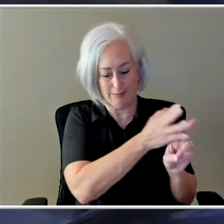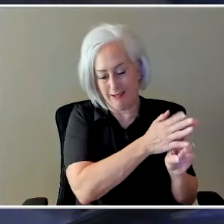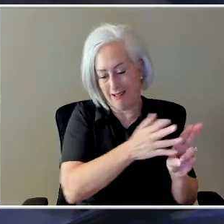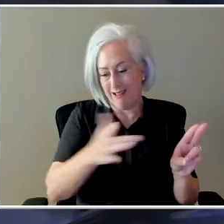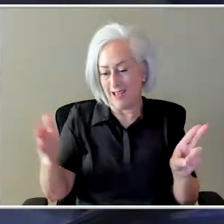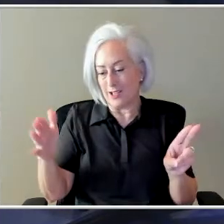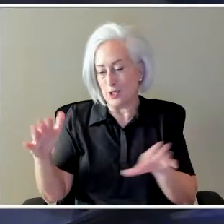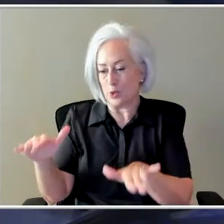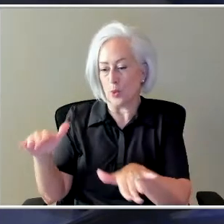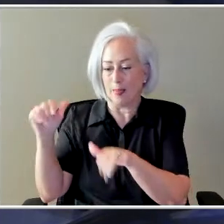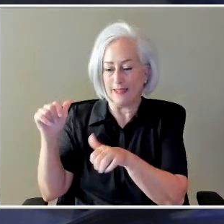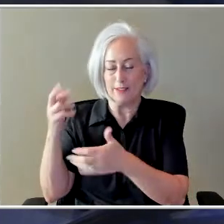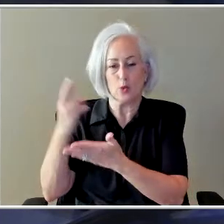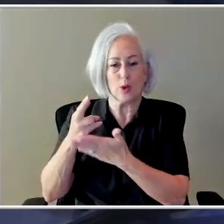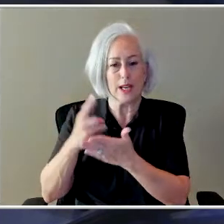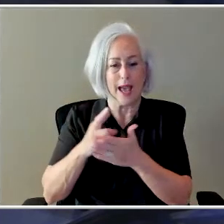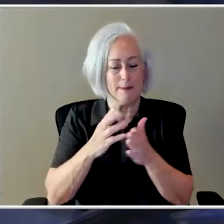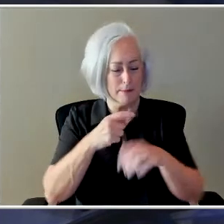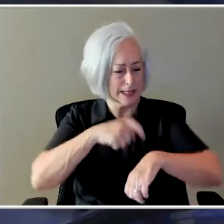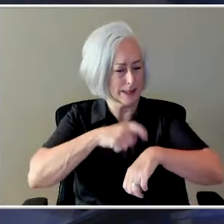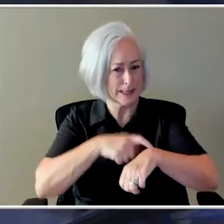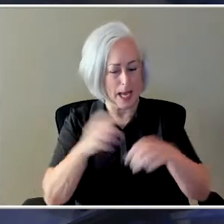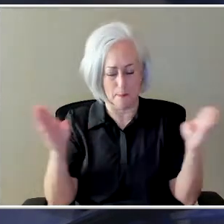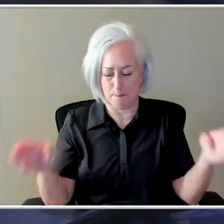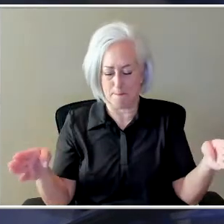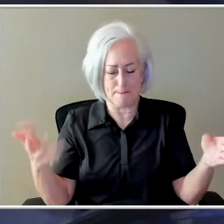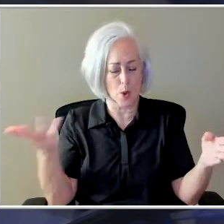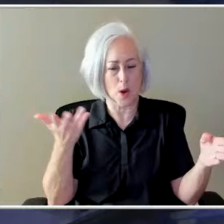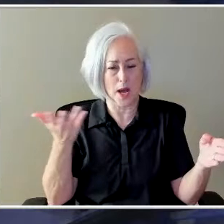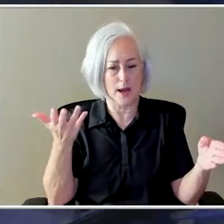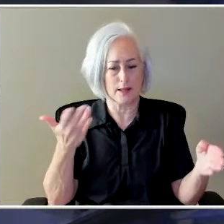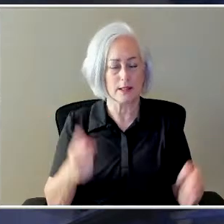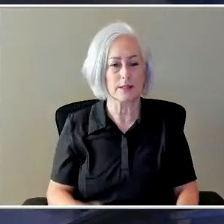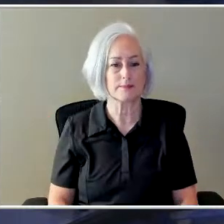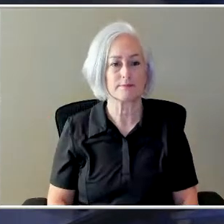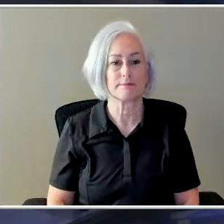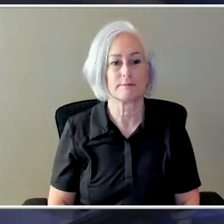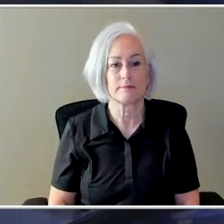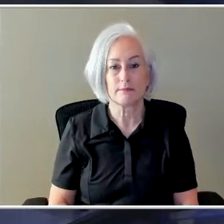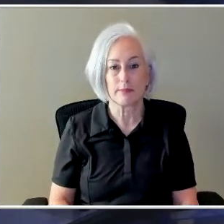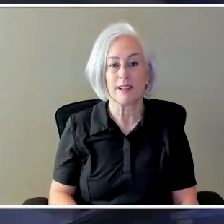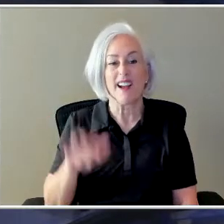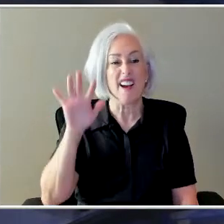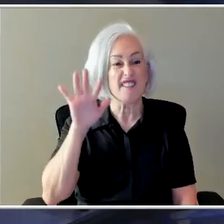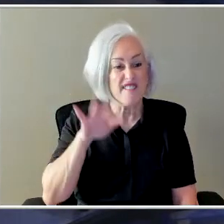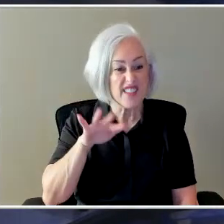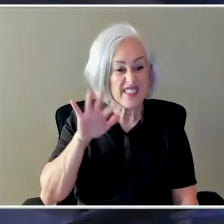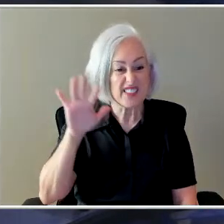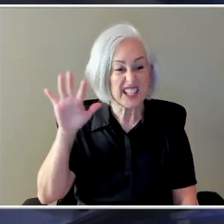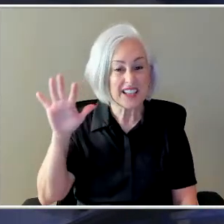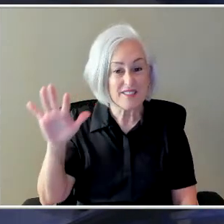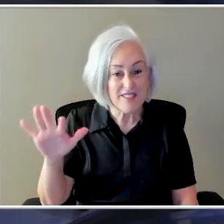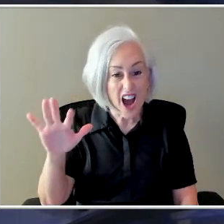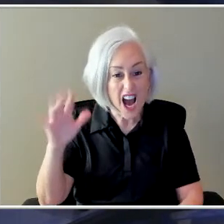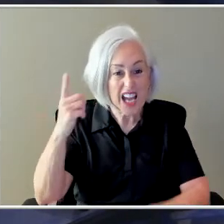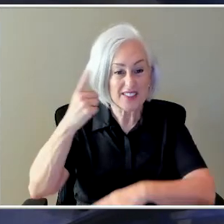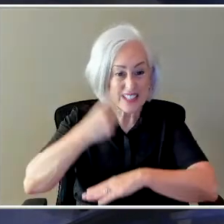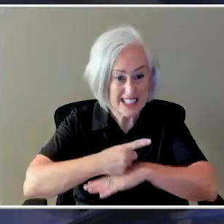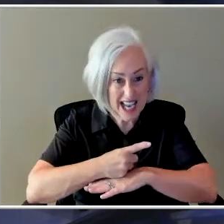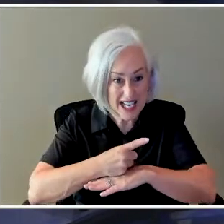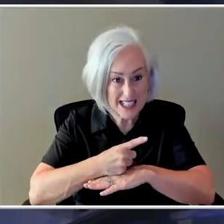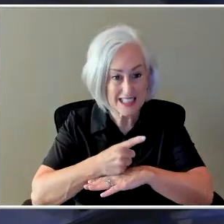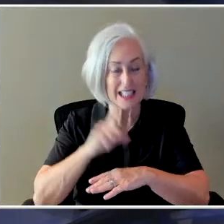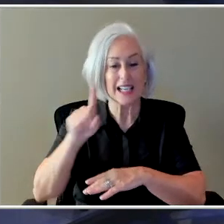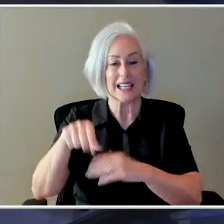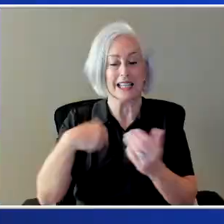finally, how long were you away from home? 55 days. 55 days. He went in on my 55th birthday,